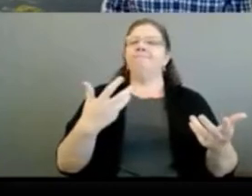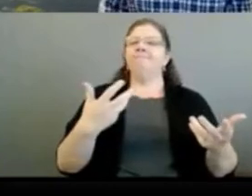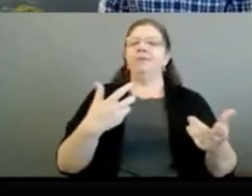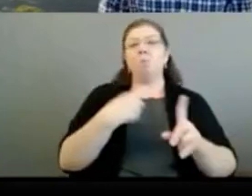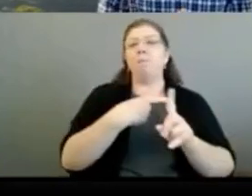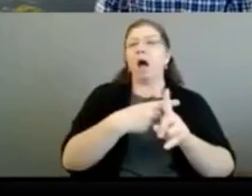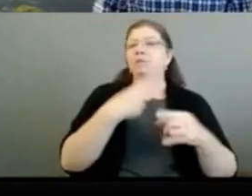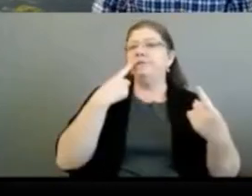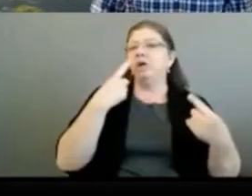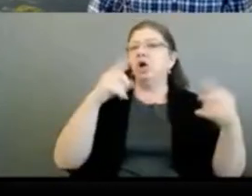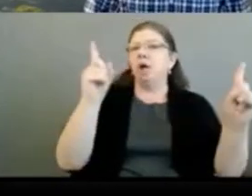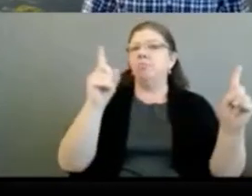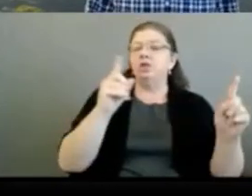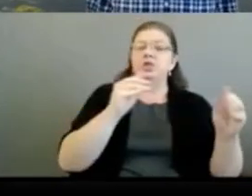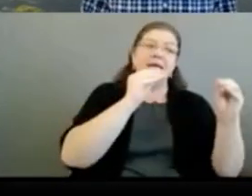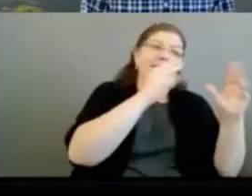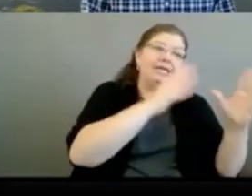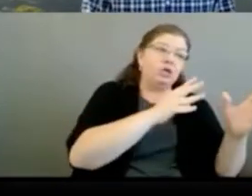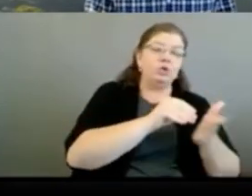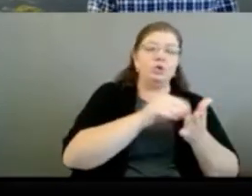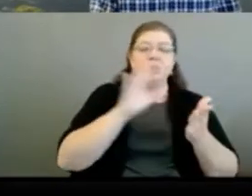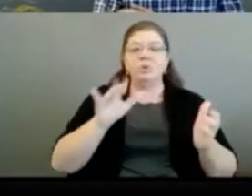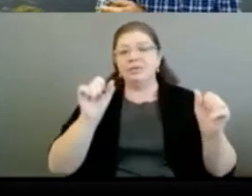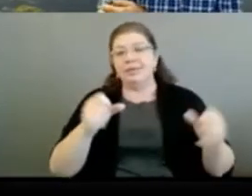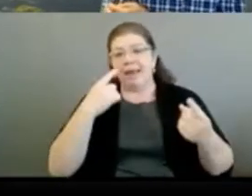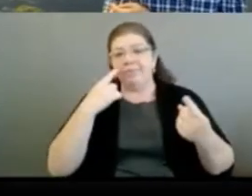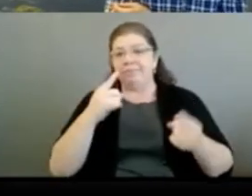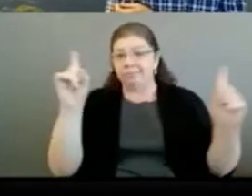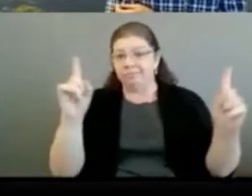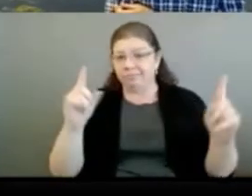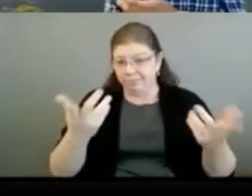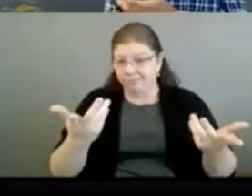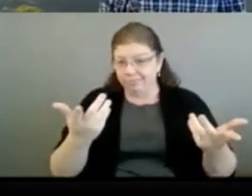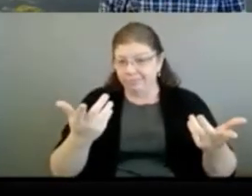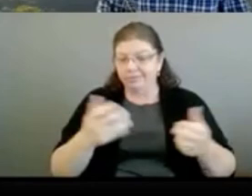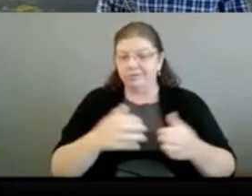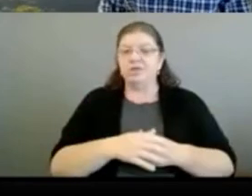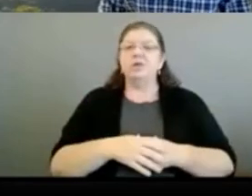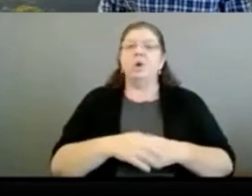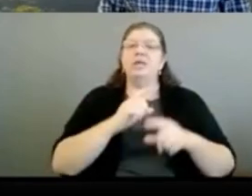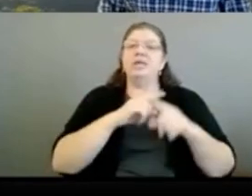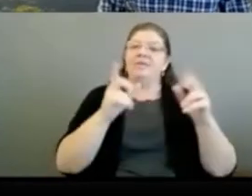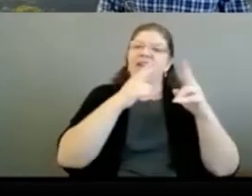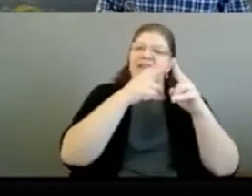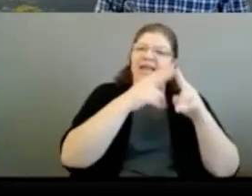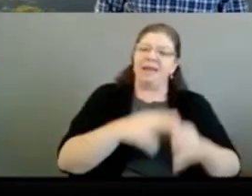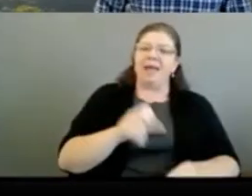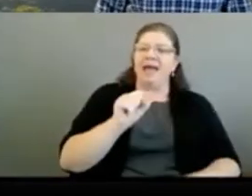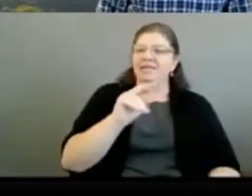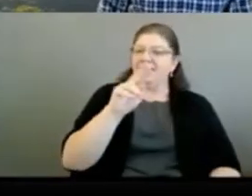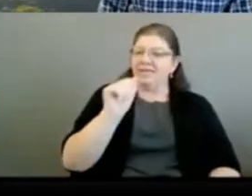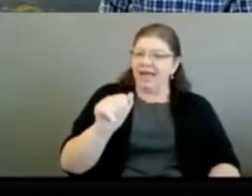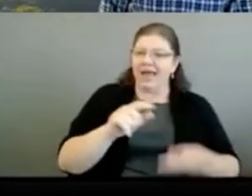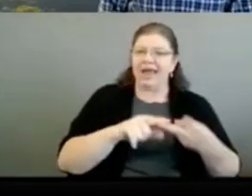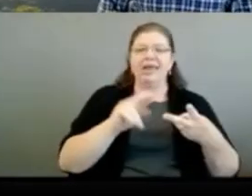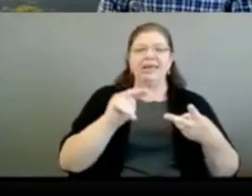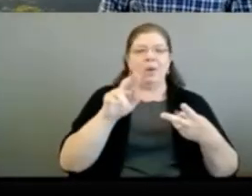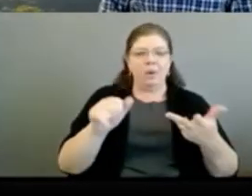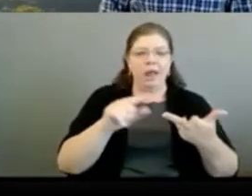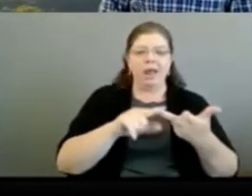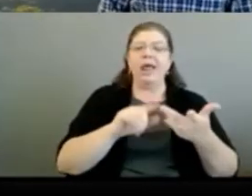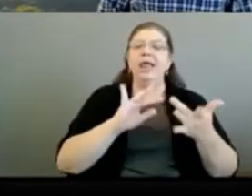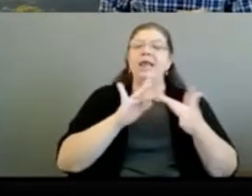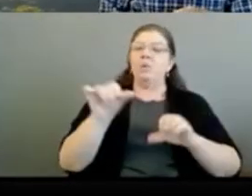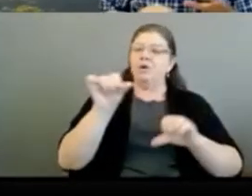accomplishment that teachers or students can achieve. So these methods go by a number of names too: social network analysis, or SNA, network analysis, and network science.